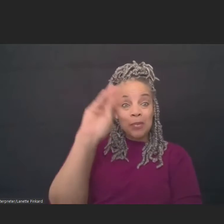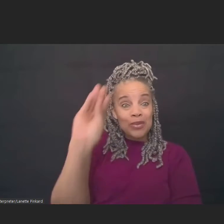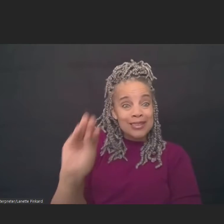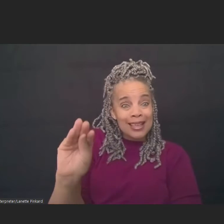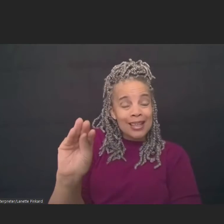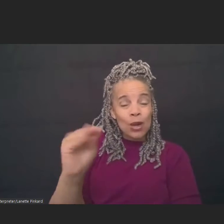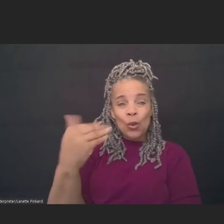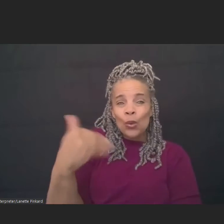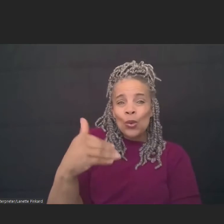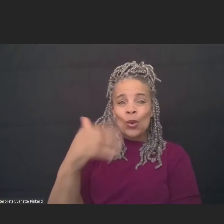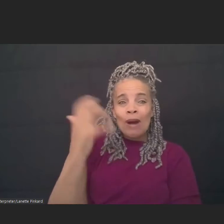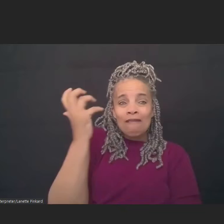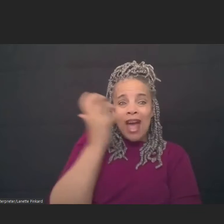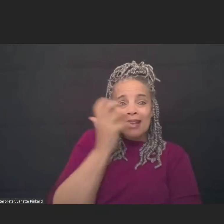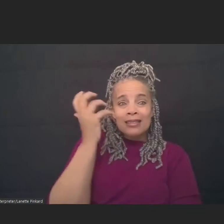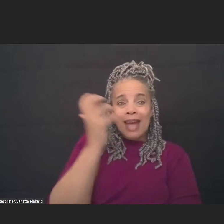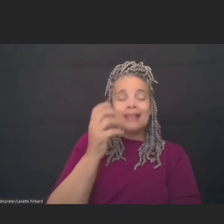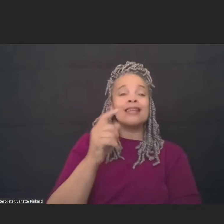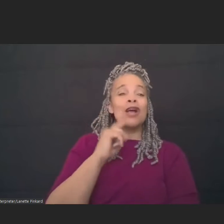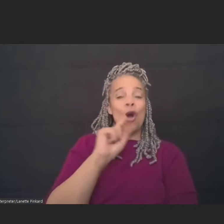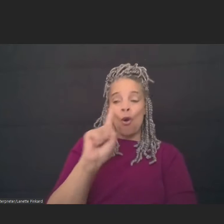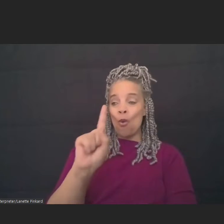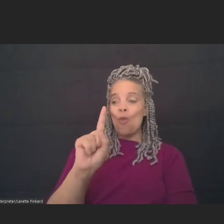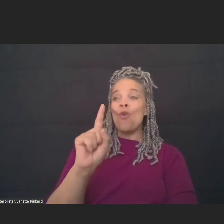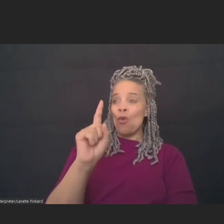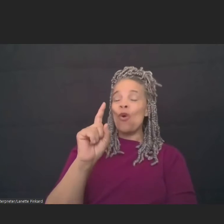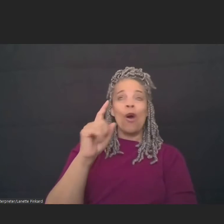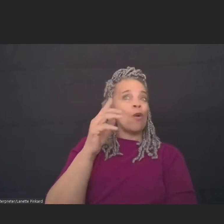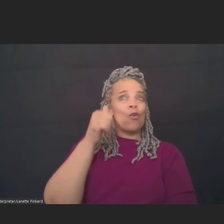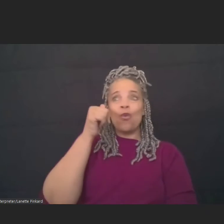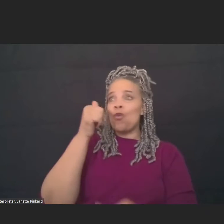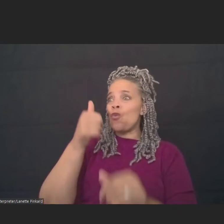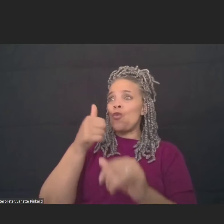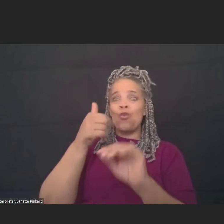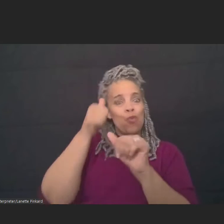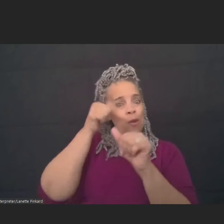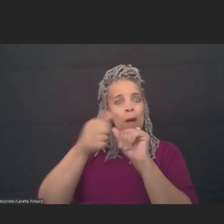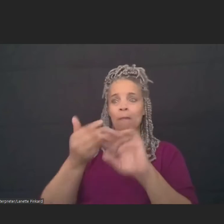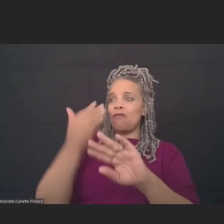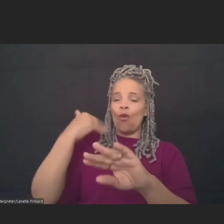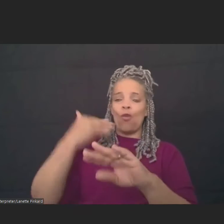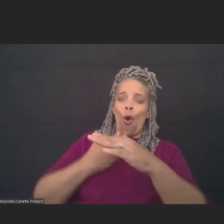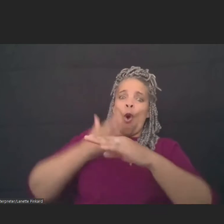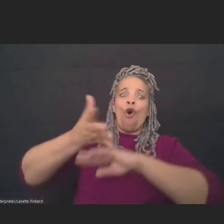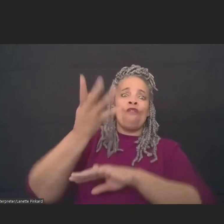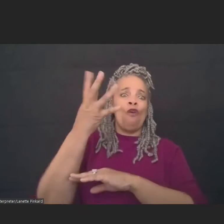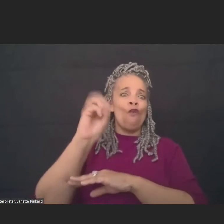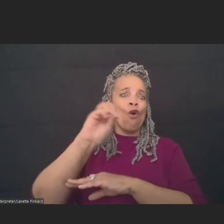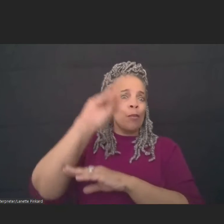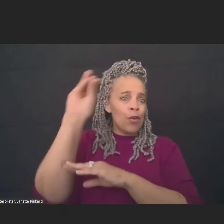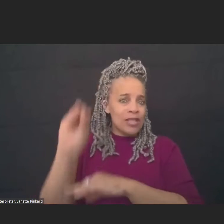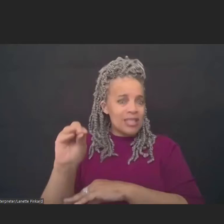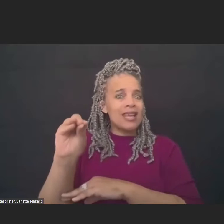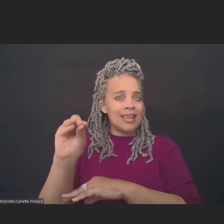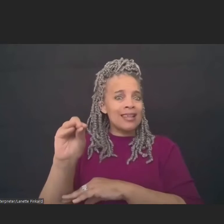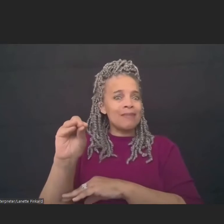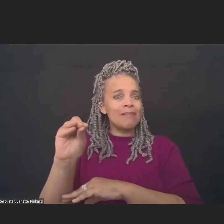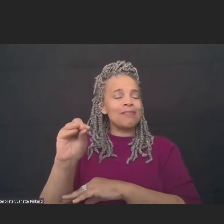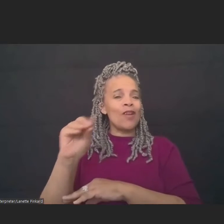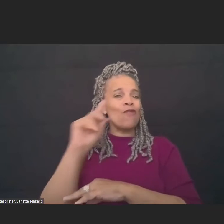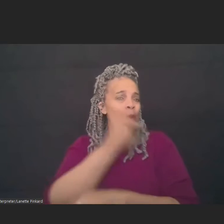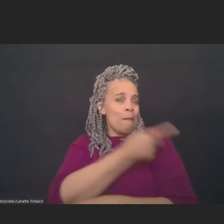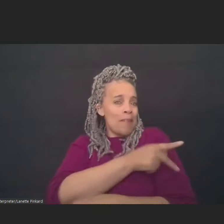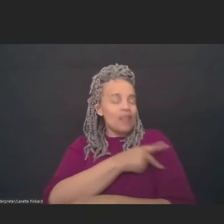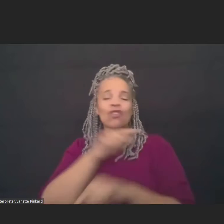is fantastic. You know, it's 1 point we were well above the 40th percentile of all of our patients that were admitted. So this is